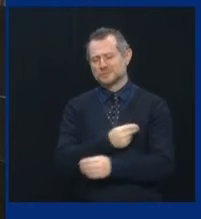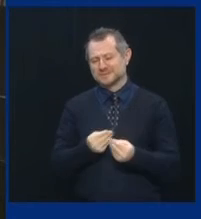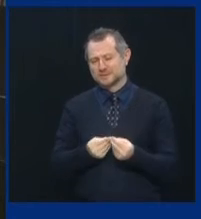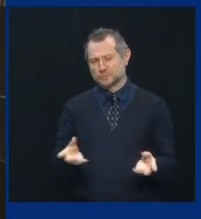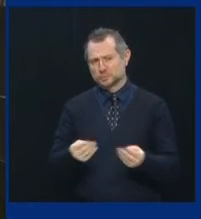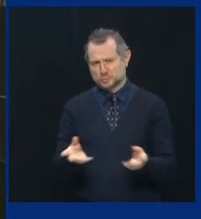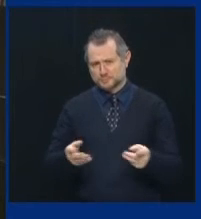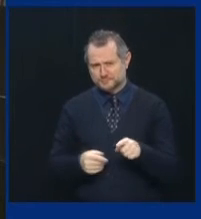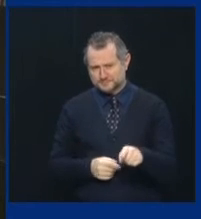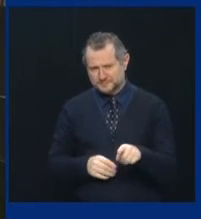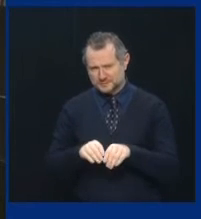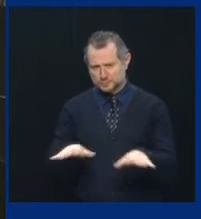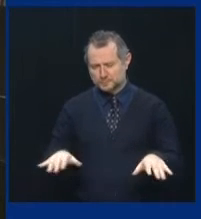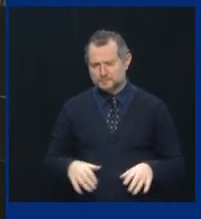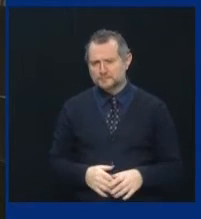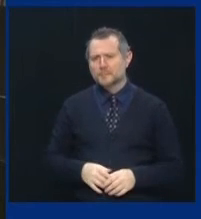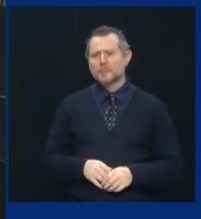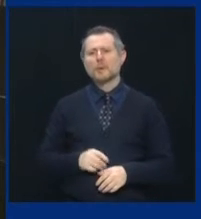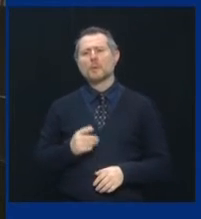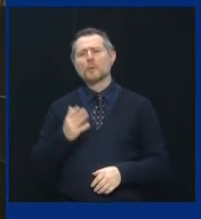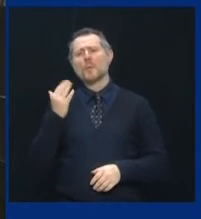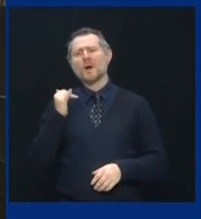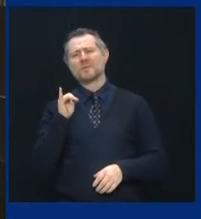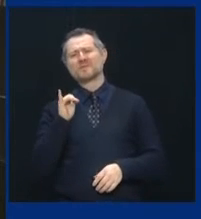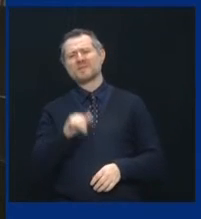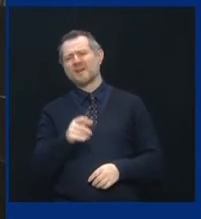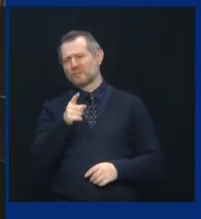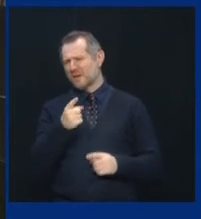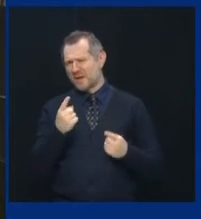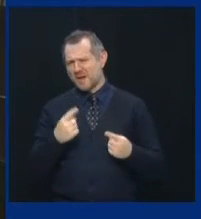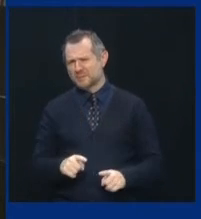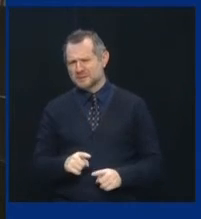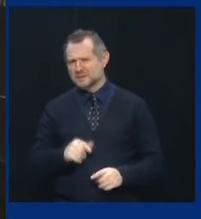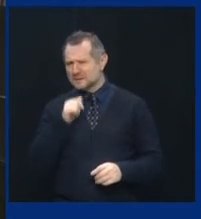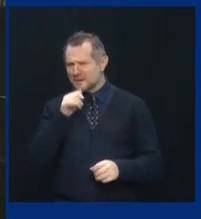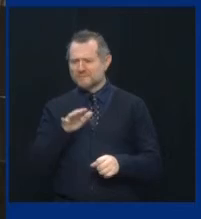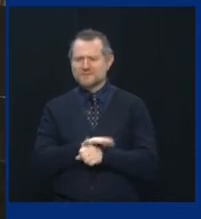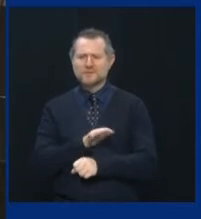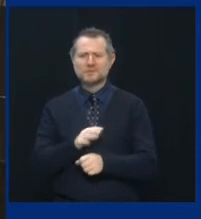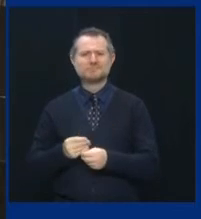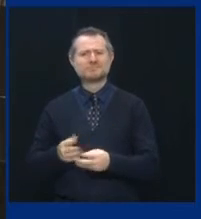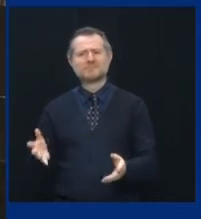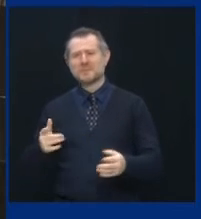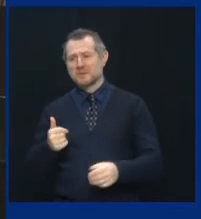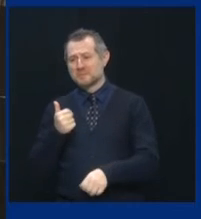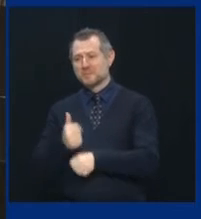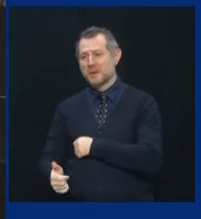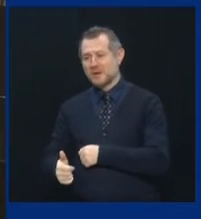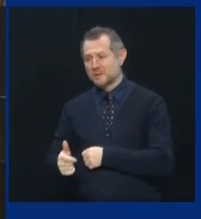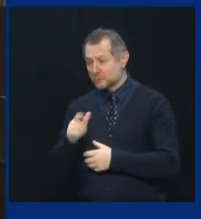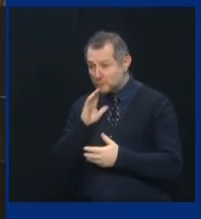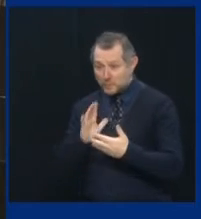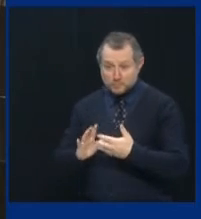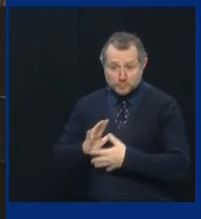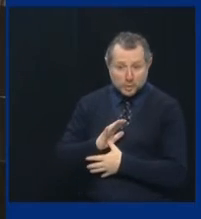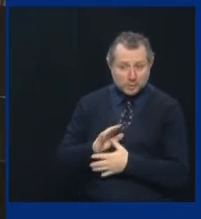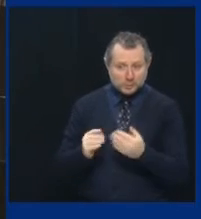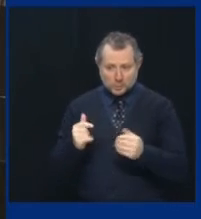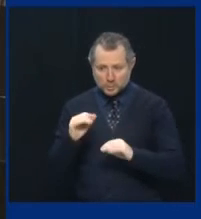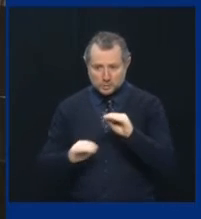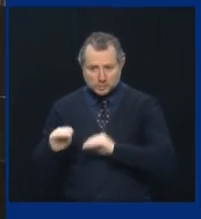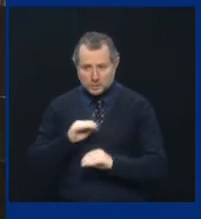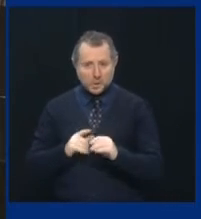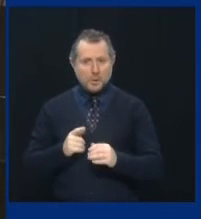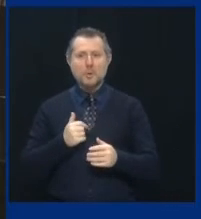it been the priority issue? Has it been people refusing to get the vaccines? Or has it been sort of a supply chain cooling issue? And then how